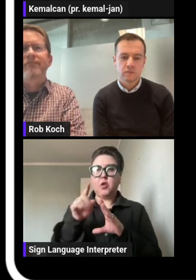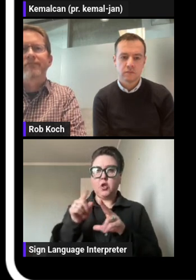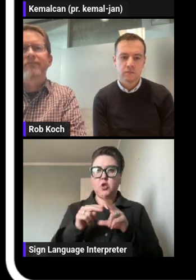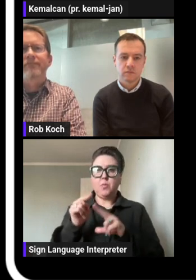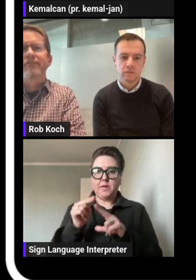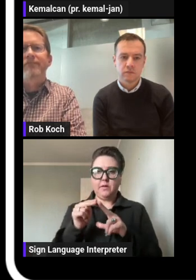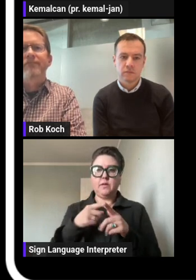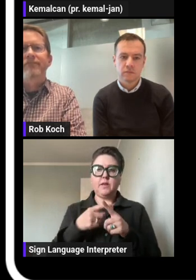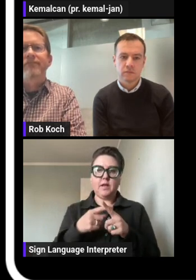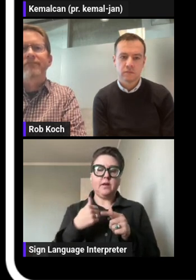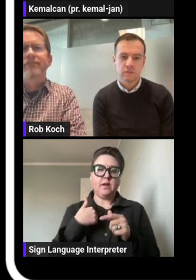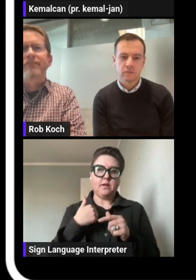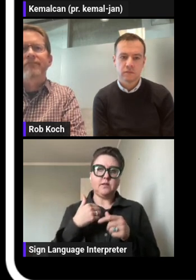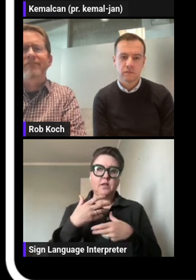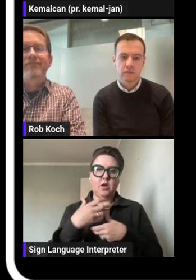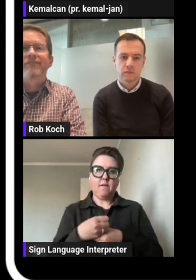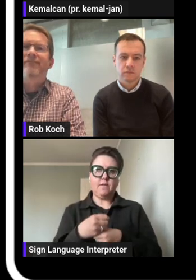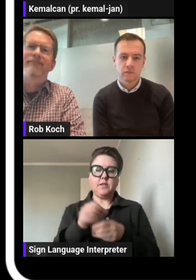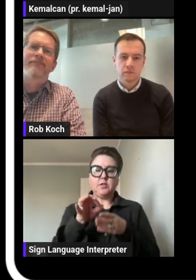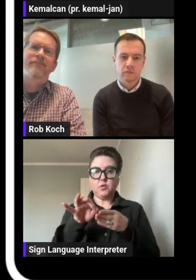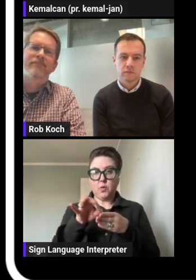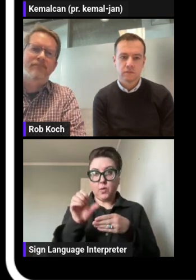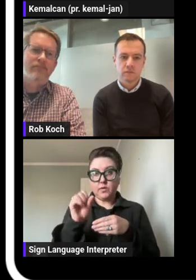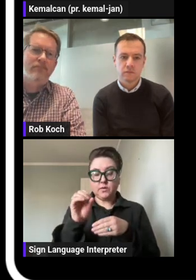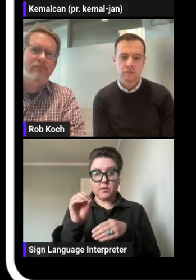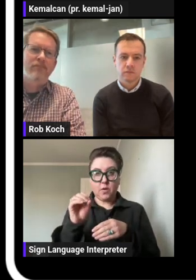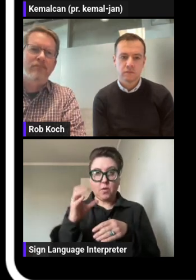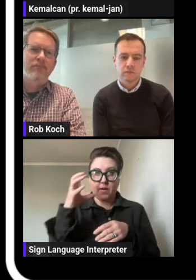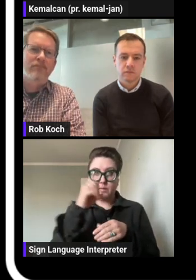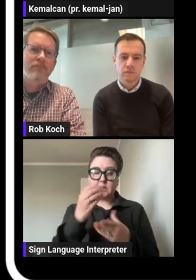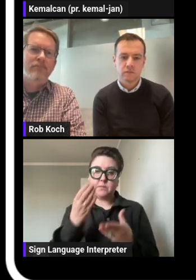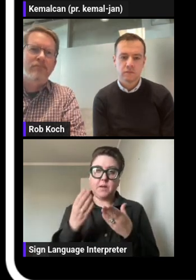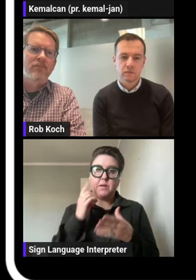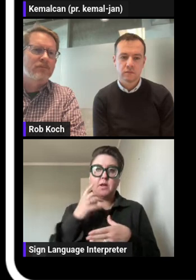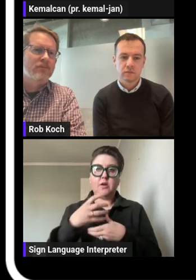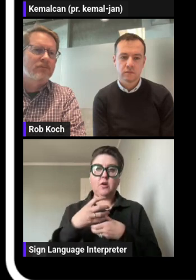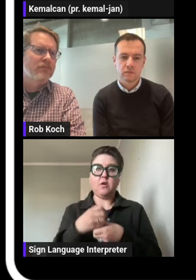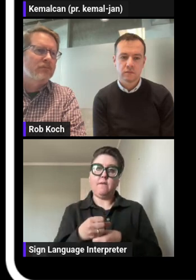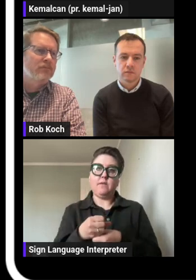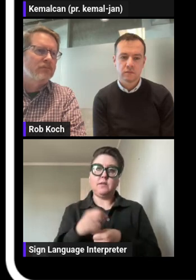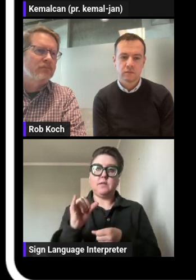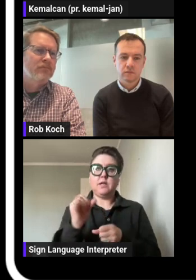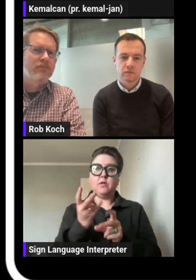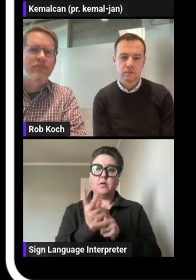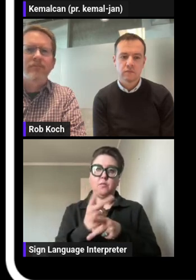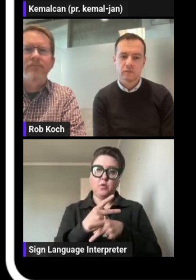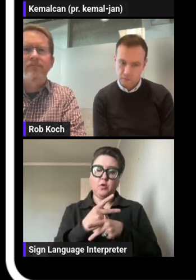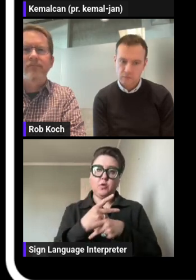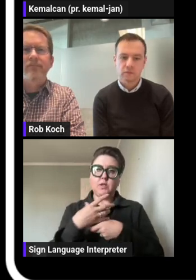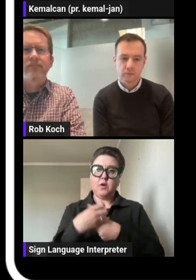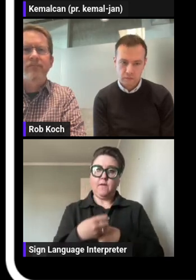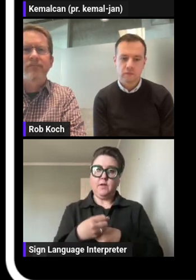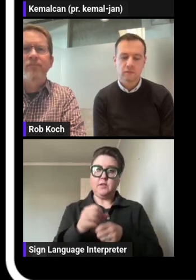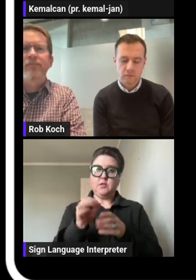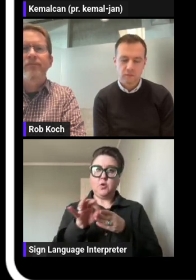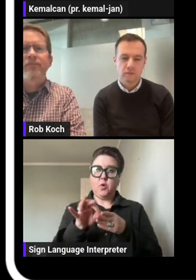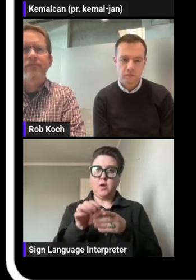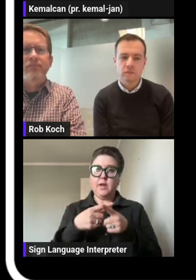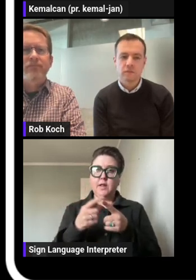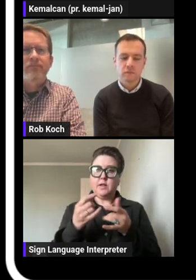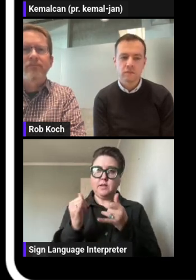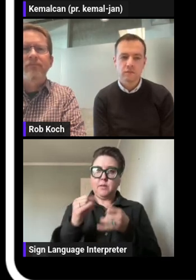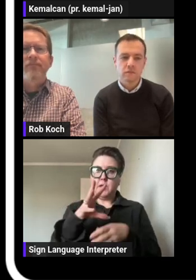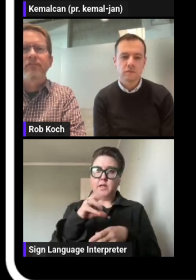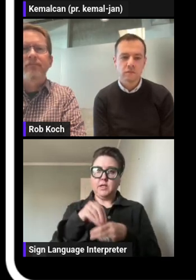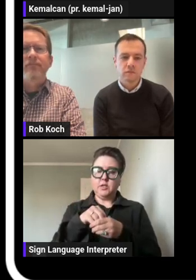and it has a confidence score. So I guess maybe the confidence, like, does it produce a confidence score, and does that play into how